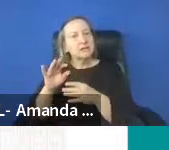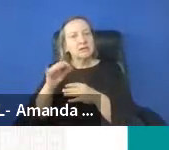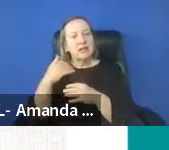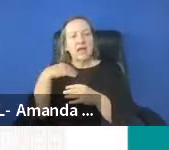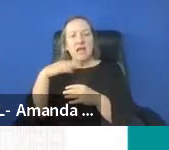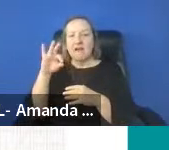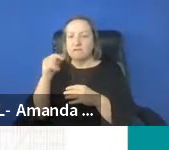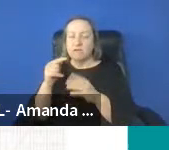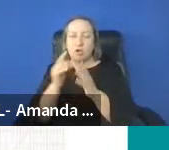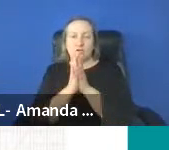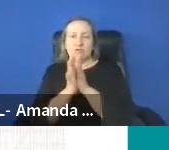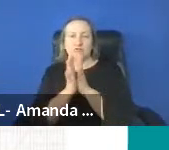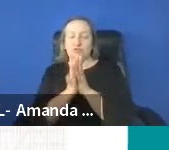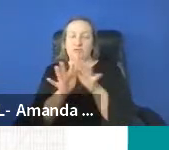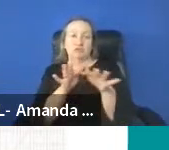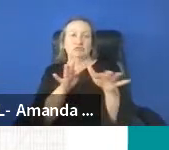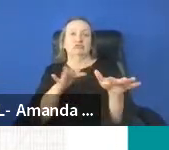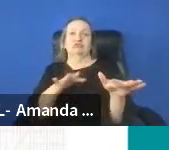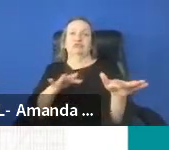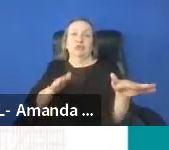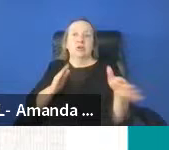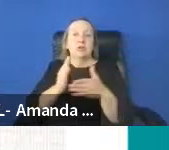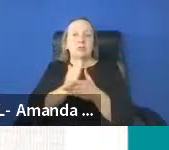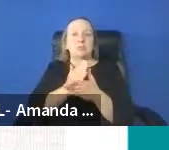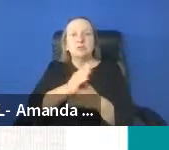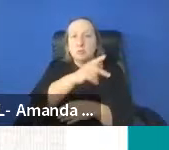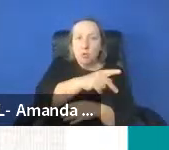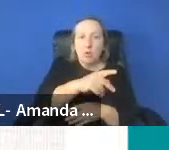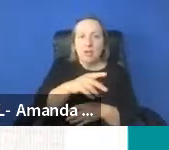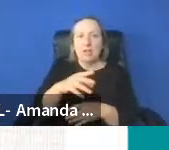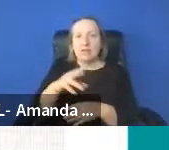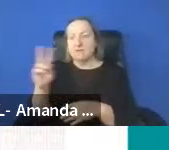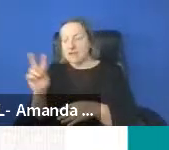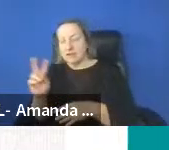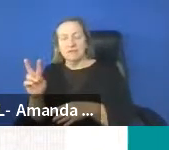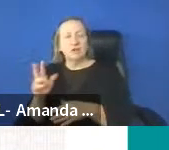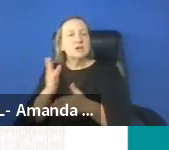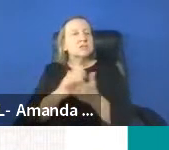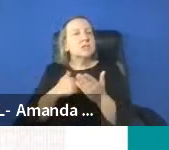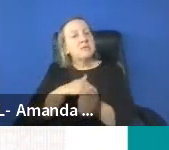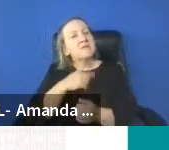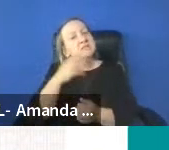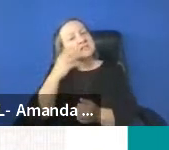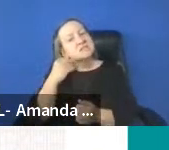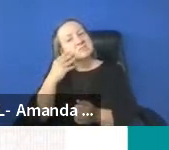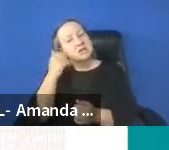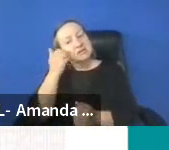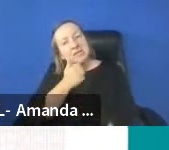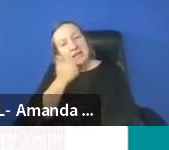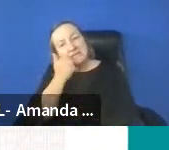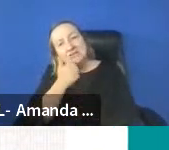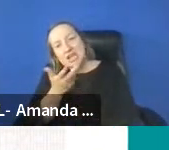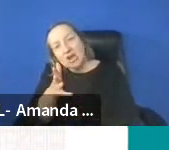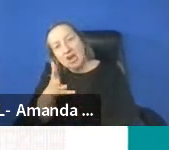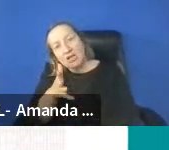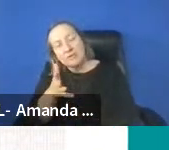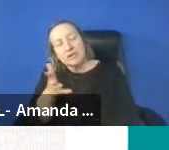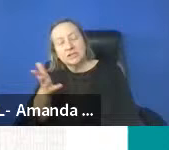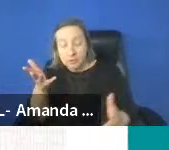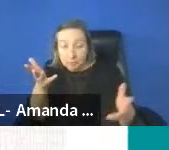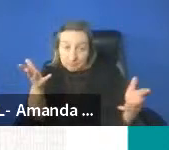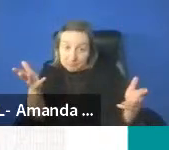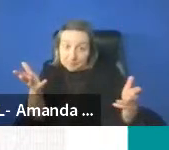traffic between Portland and Vancouver, some of us experience that daily. So,